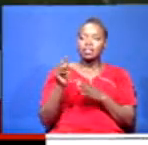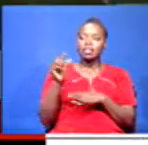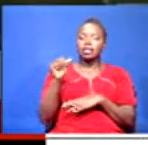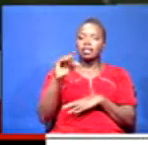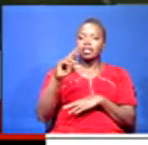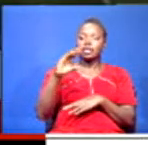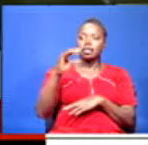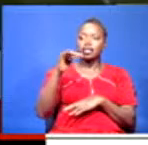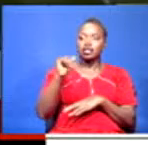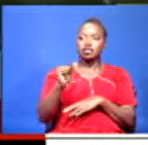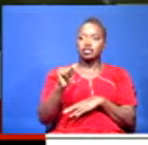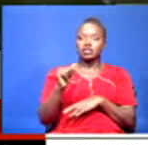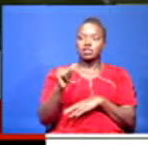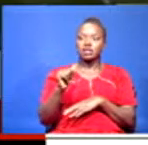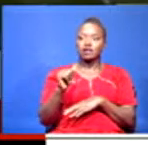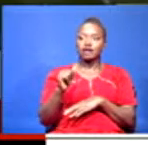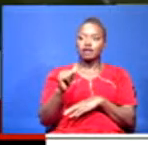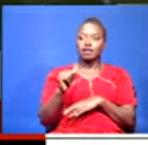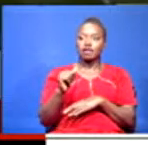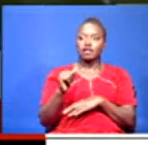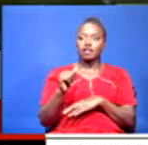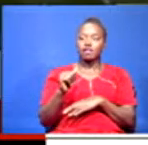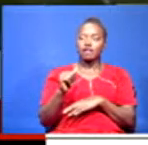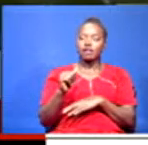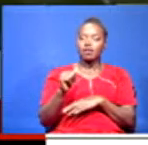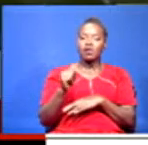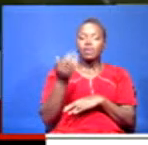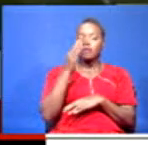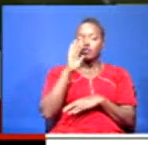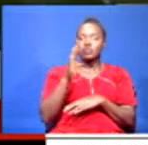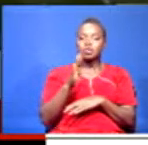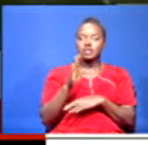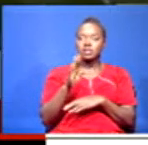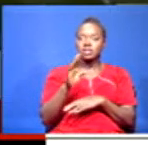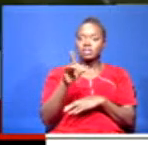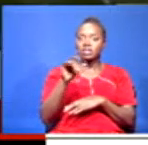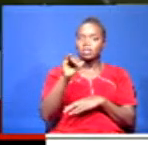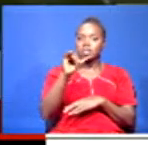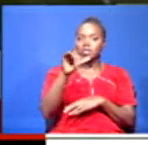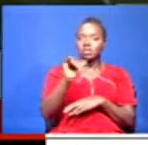after France former world number 4 edge British wildcard Lily Miyazaki.